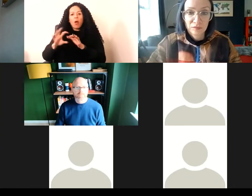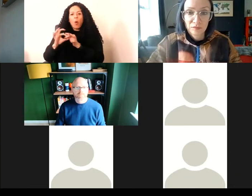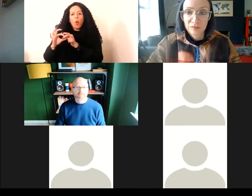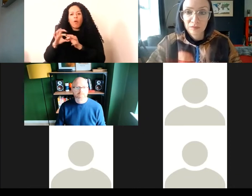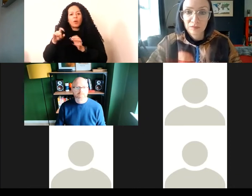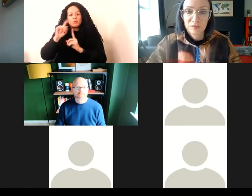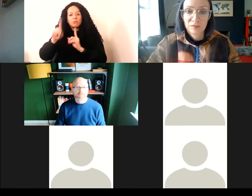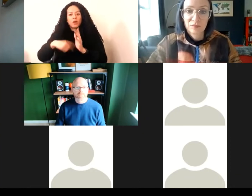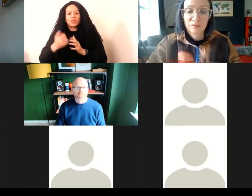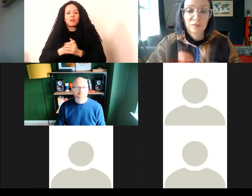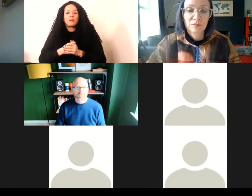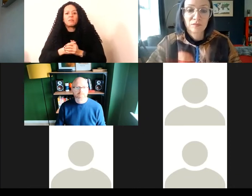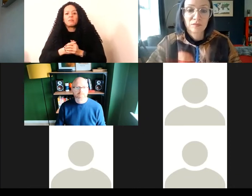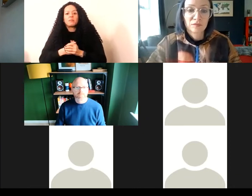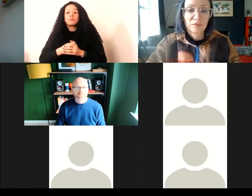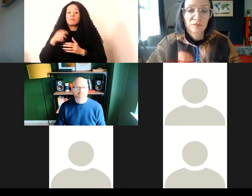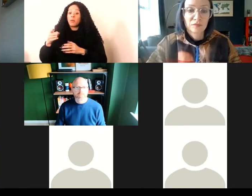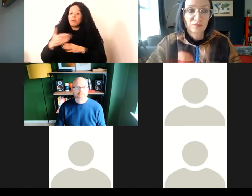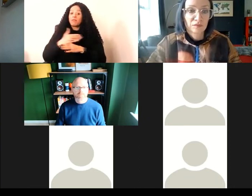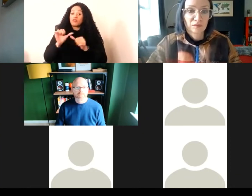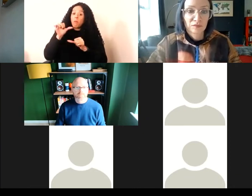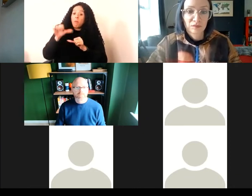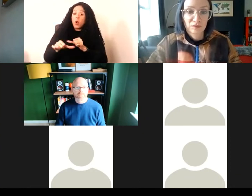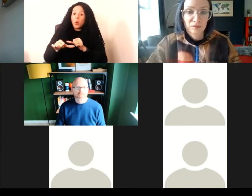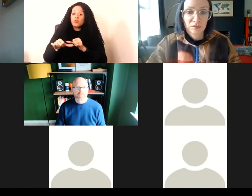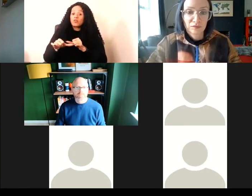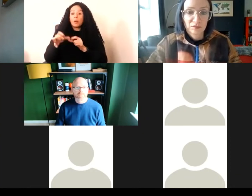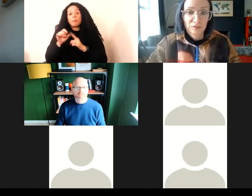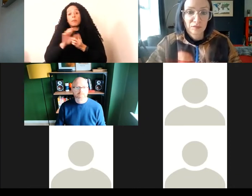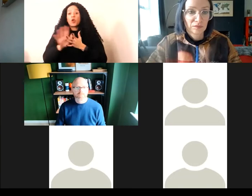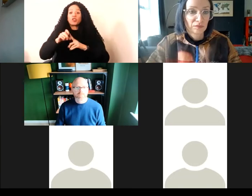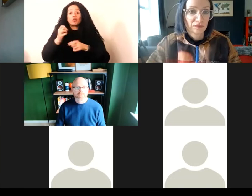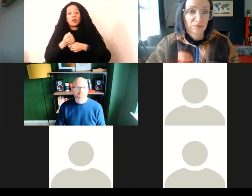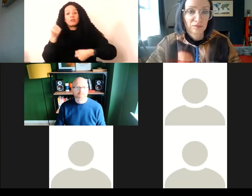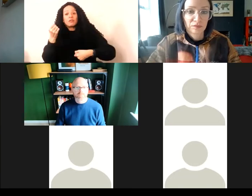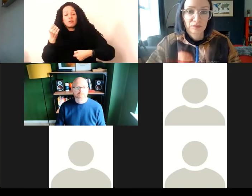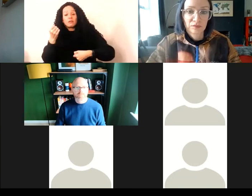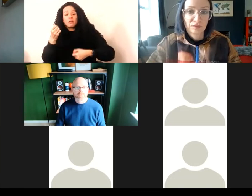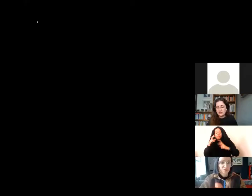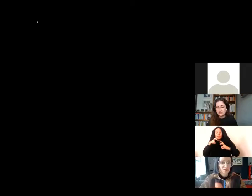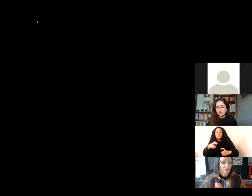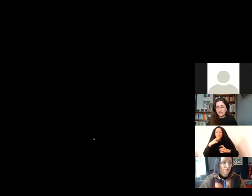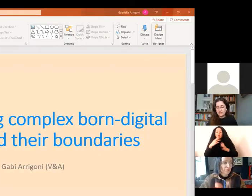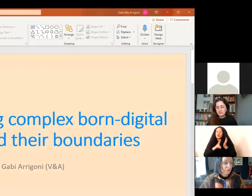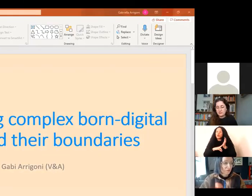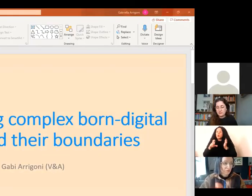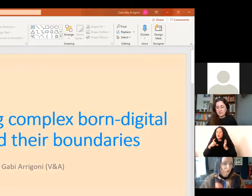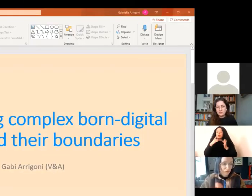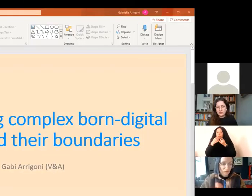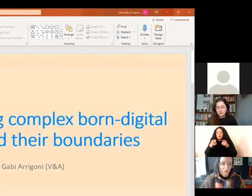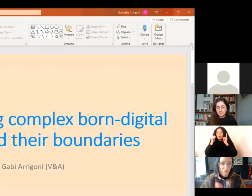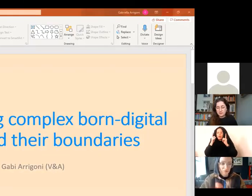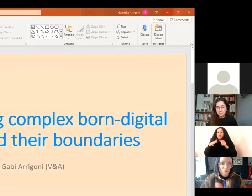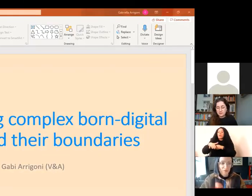previously worked as a postdoctoral researcher at Newcastle University in the Department of Media Culture Heritage.